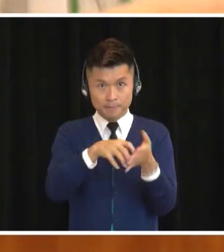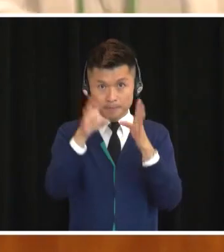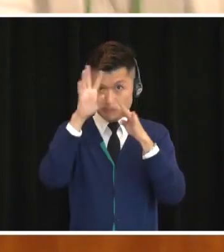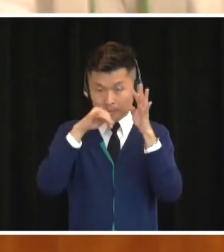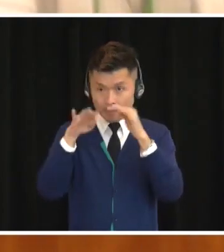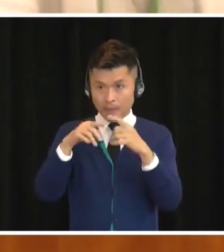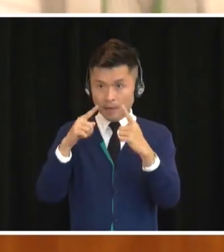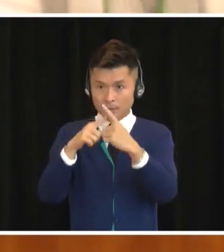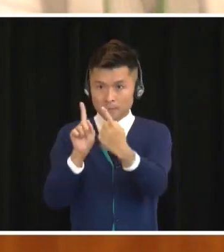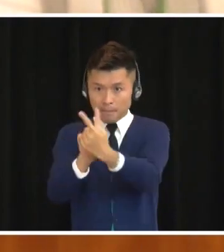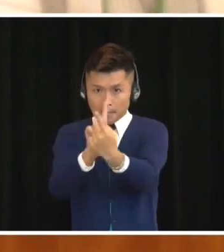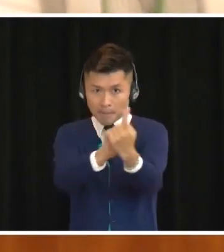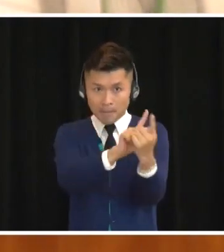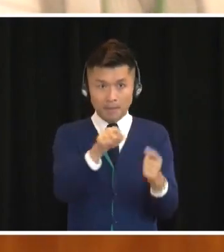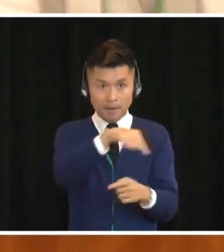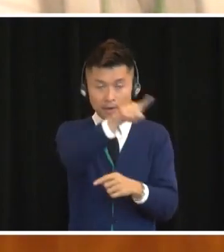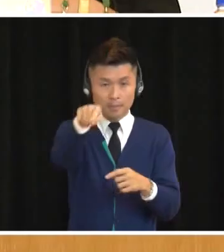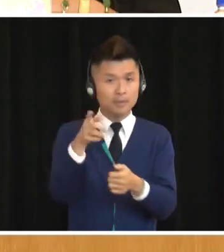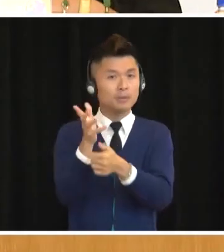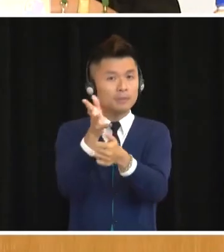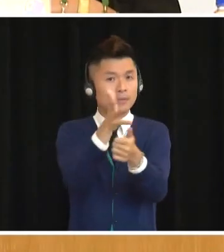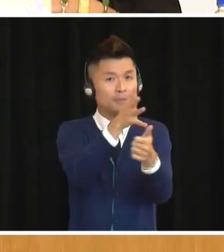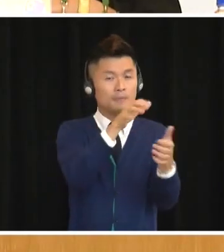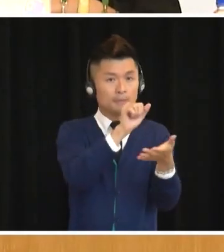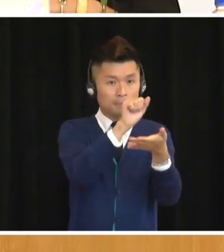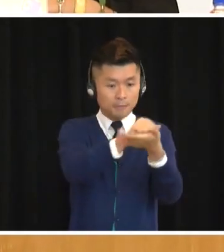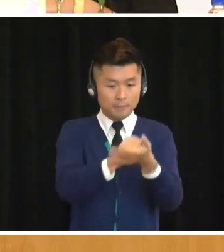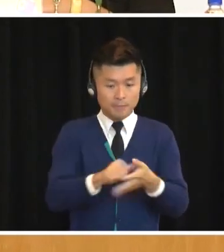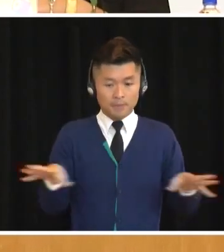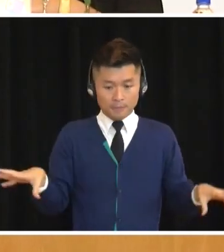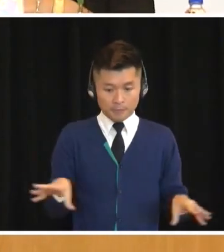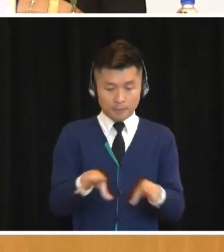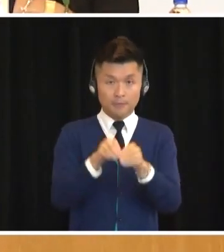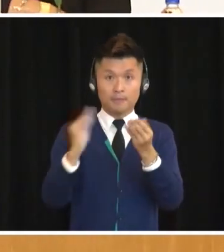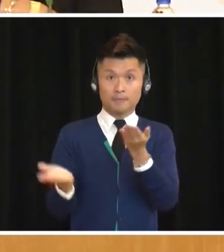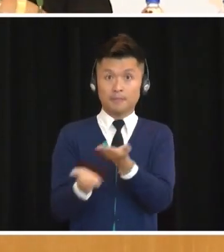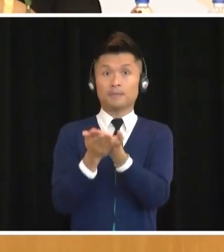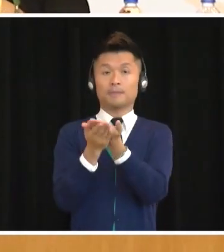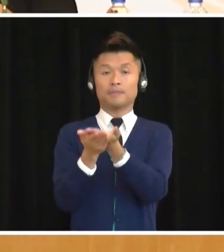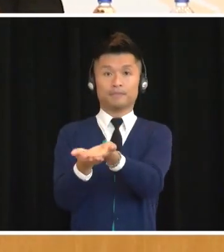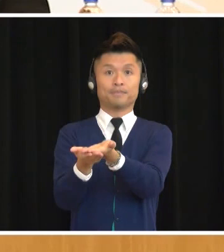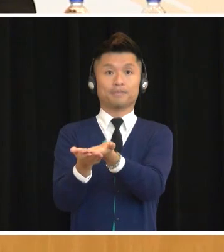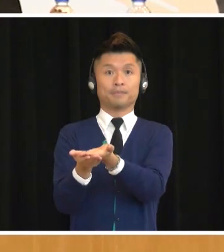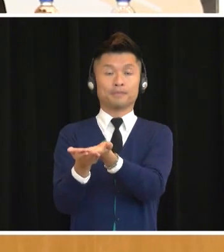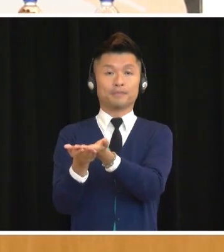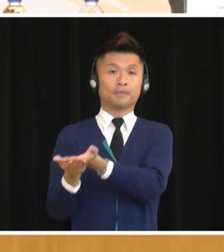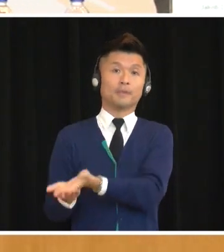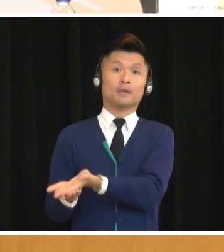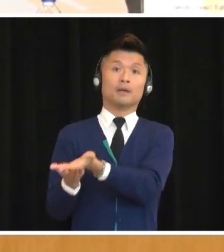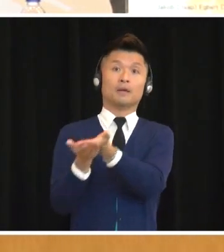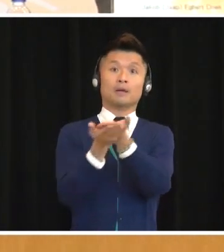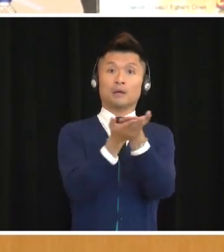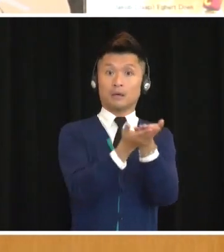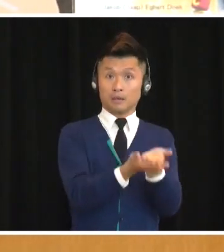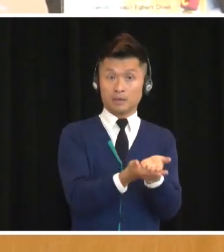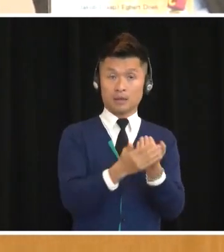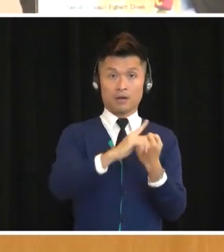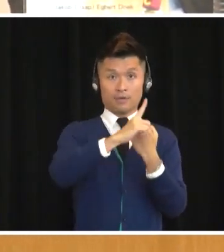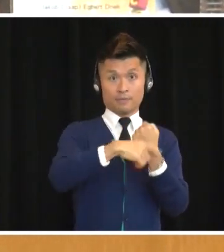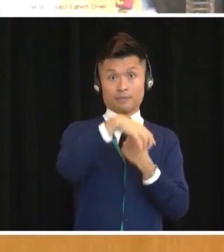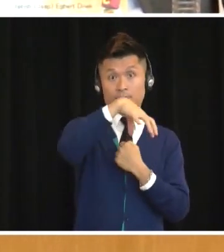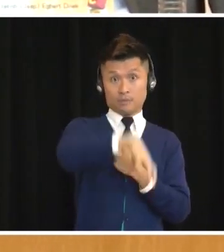And if the juvenile is working, the juvenile investigator will also go to his workplace to complete